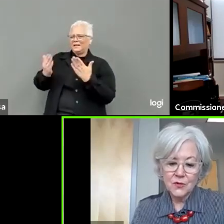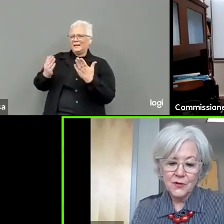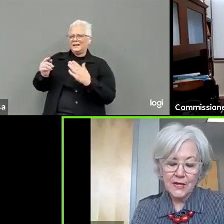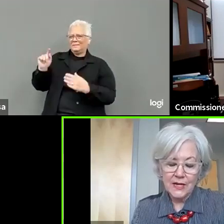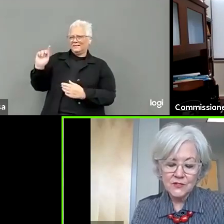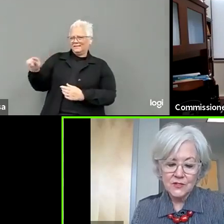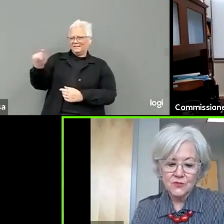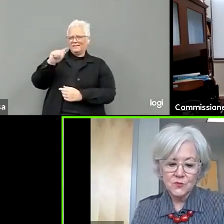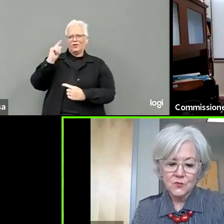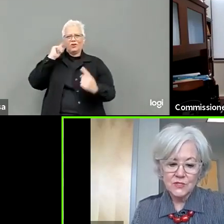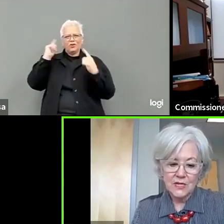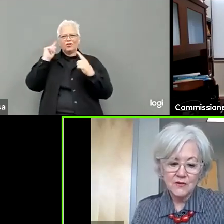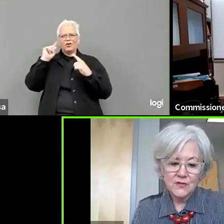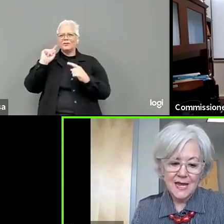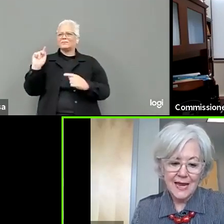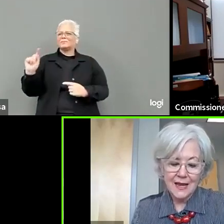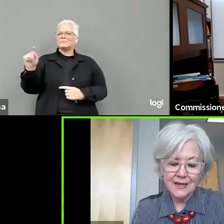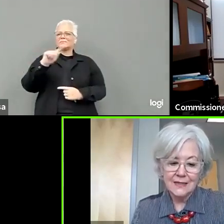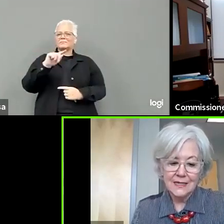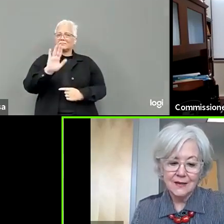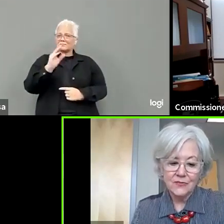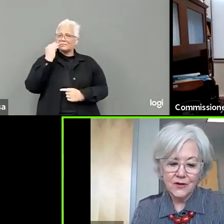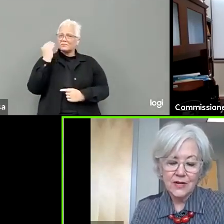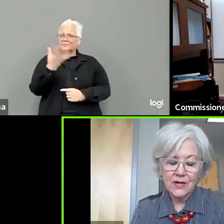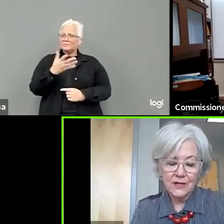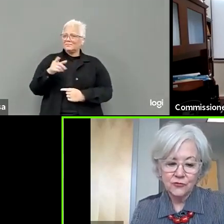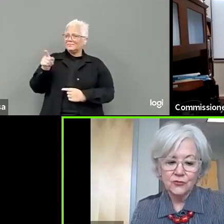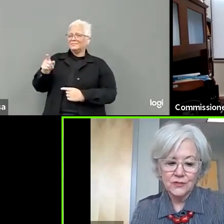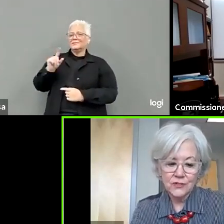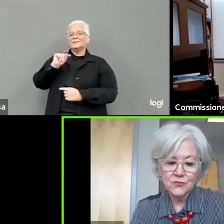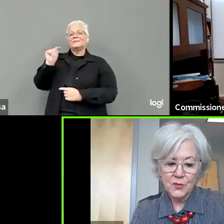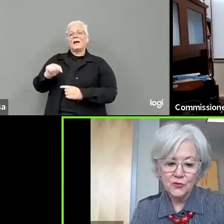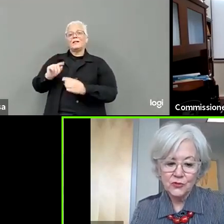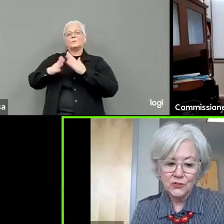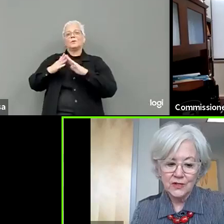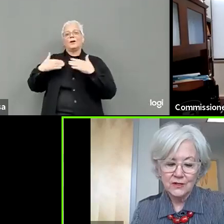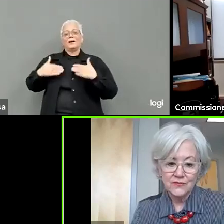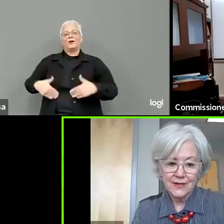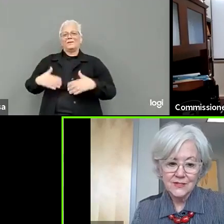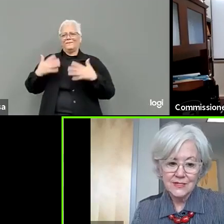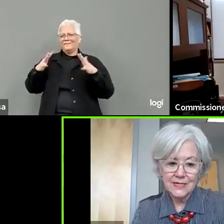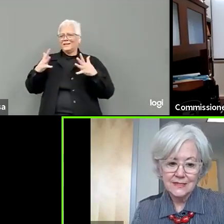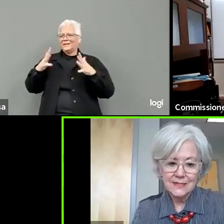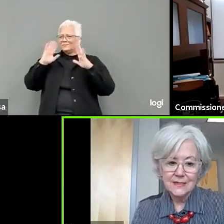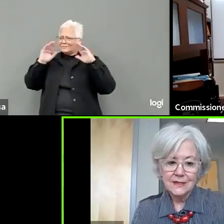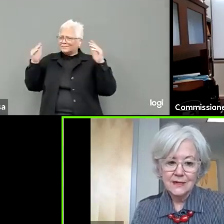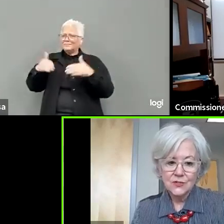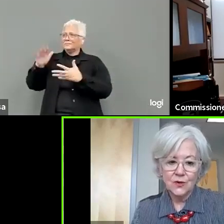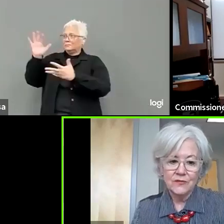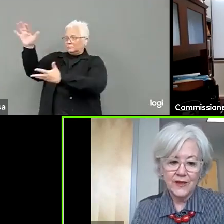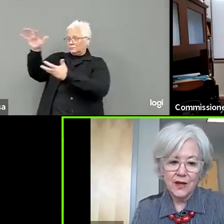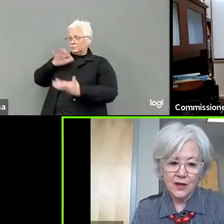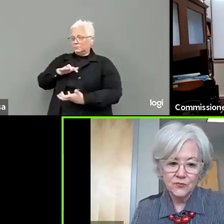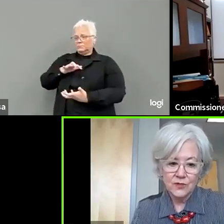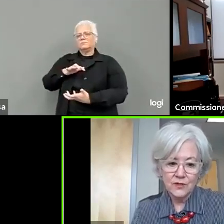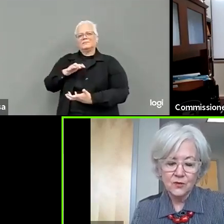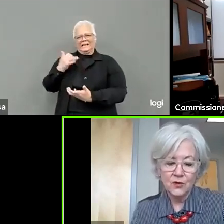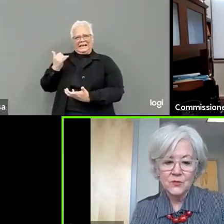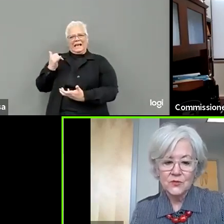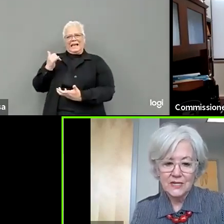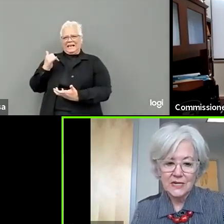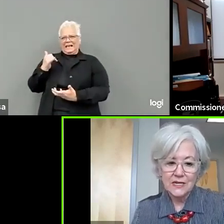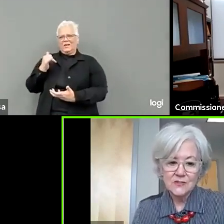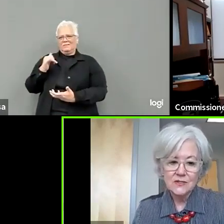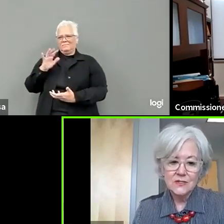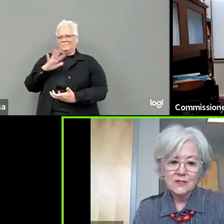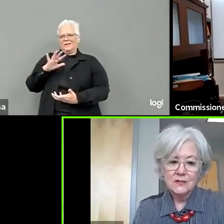Tulsa's community health centers received, in the very initial distribution of vaccines, a total of 800.